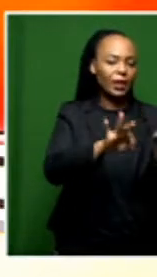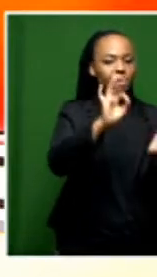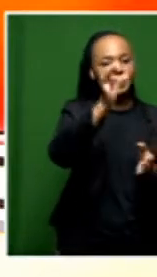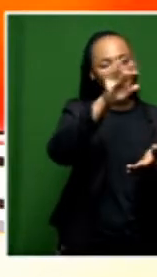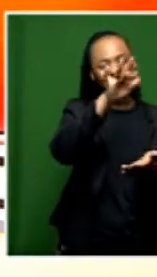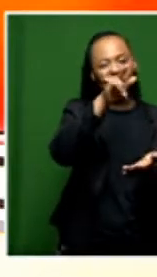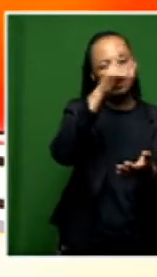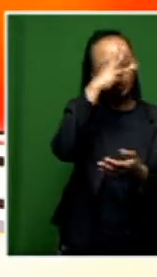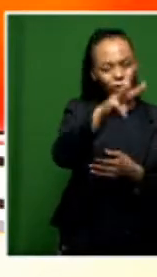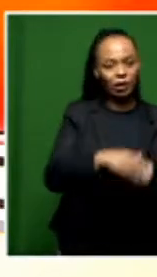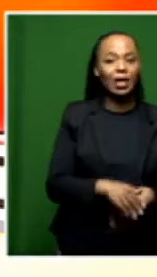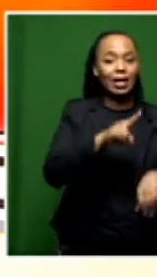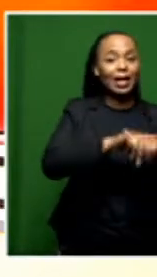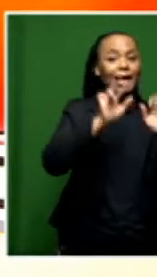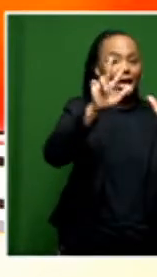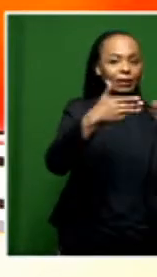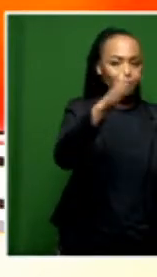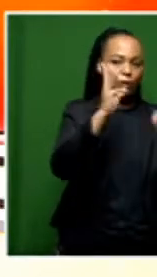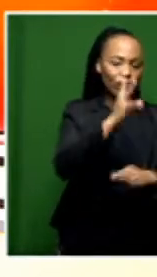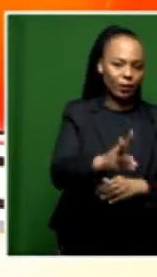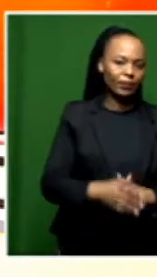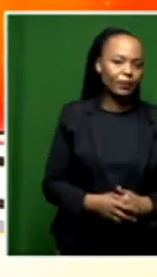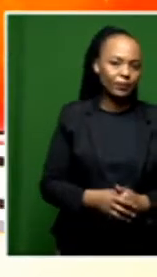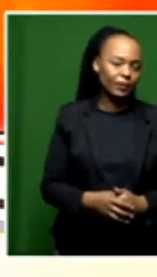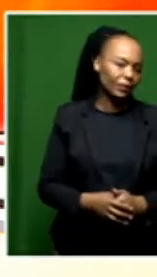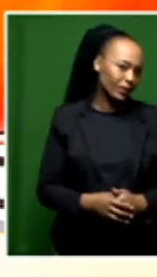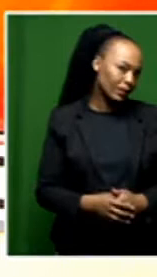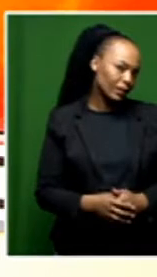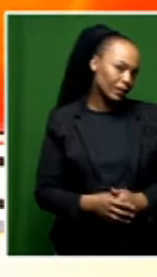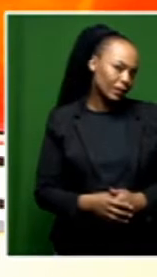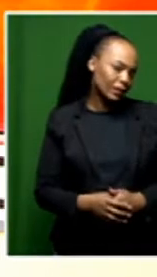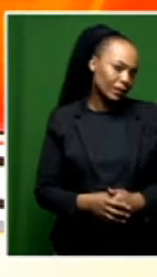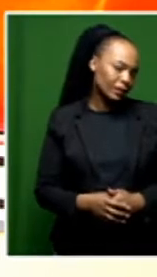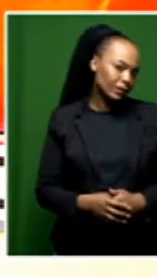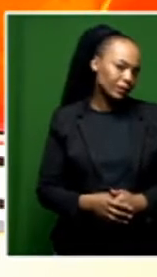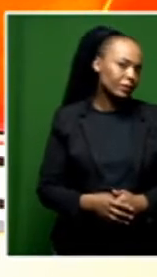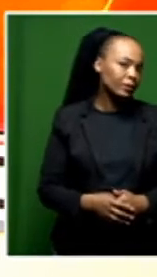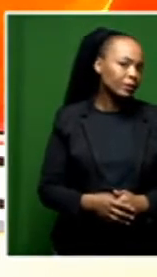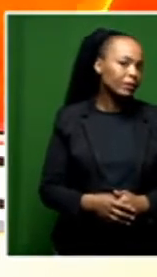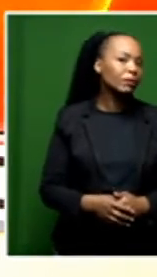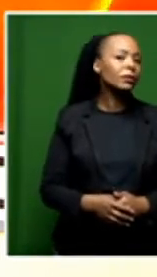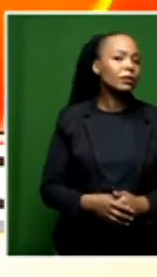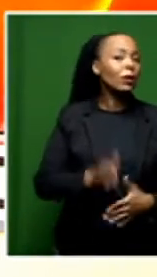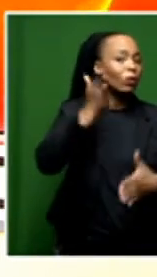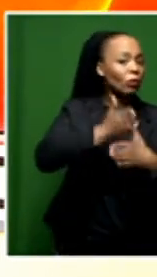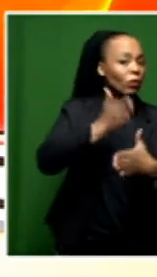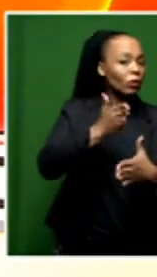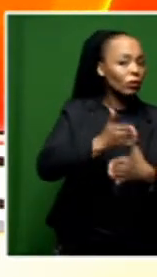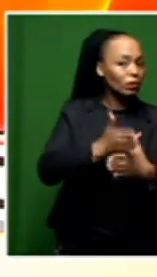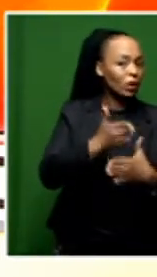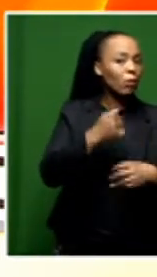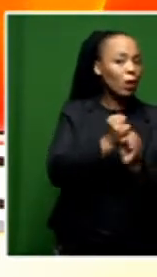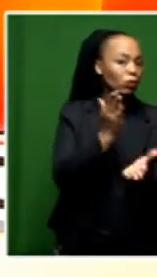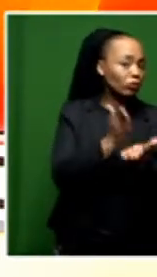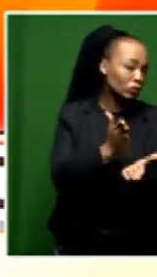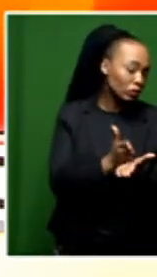open, as all the businesses open in the country will be opened as well, and being at work to ensure that South Africans